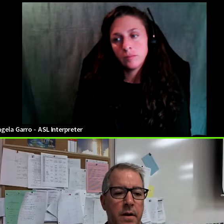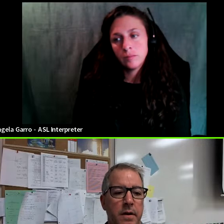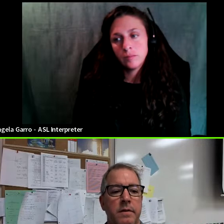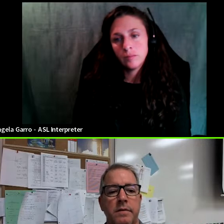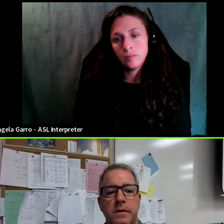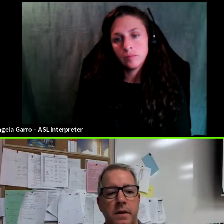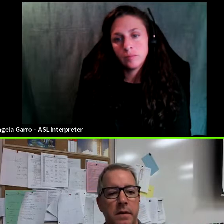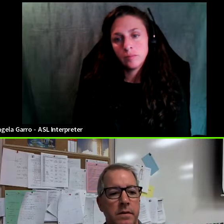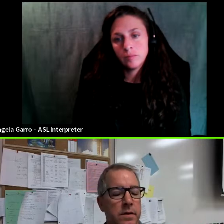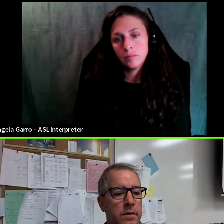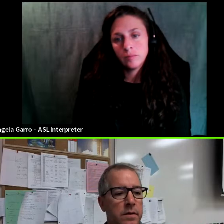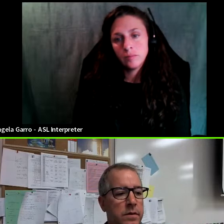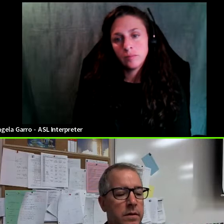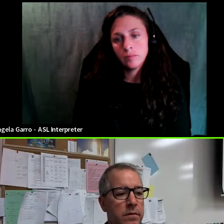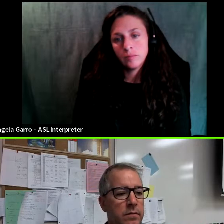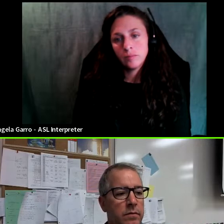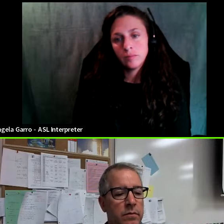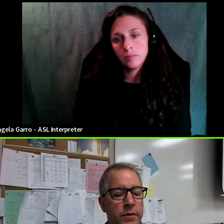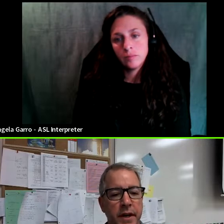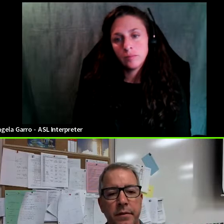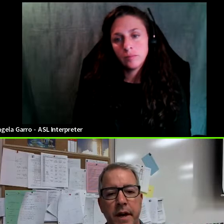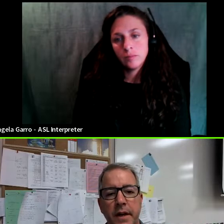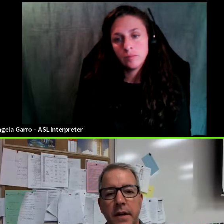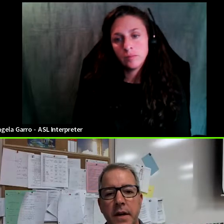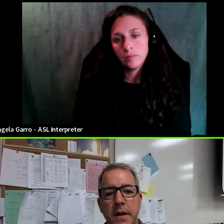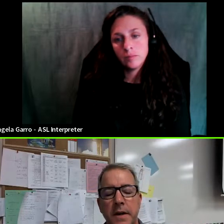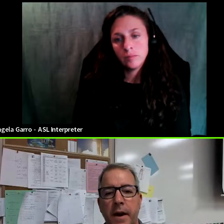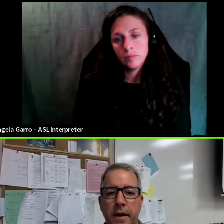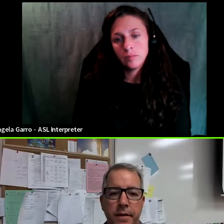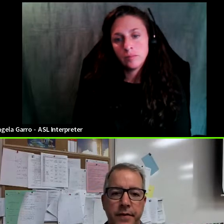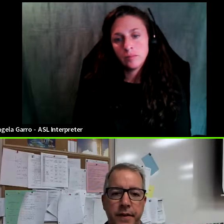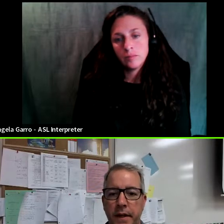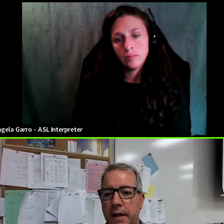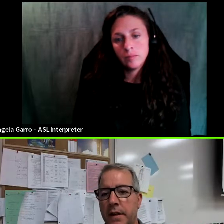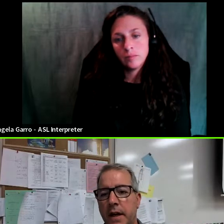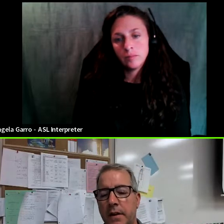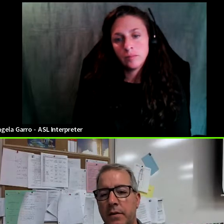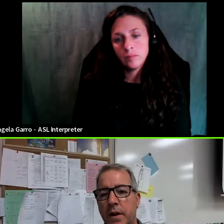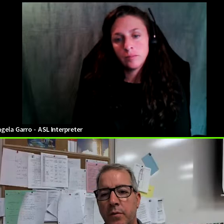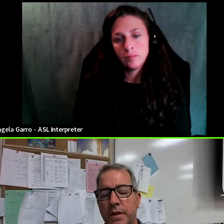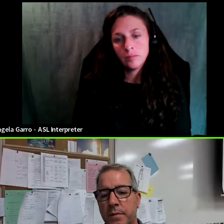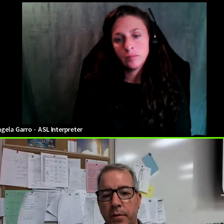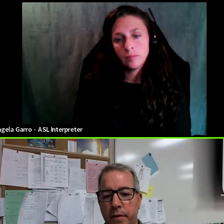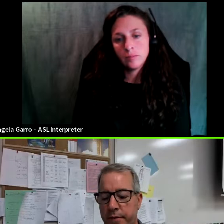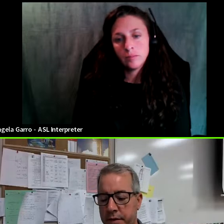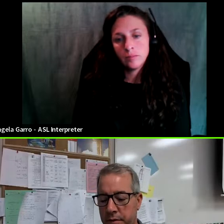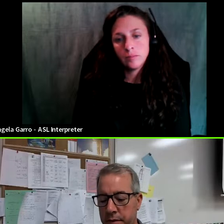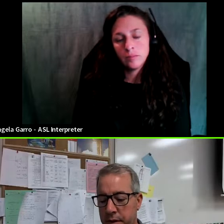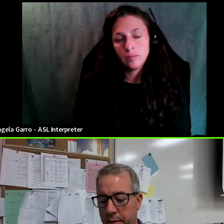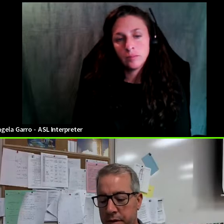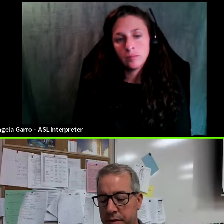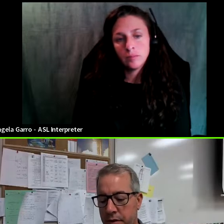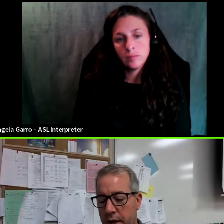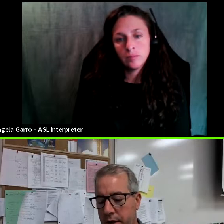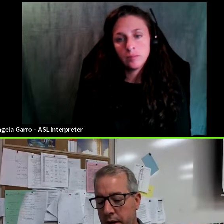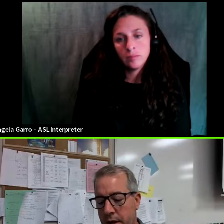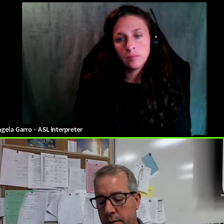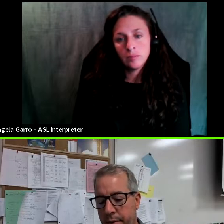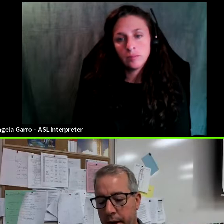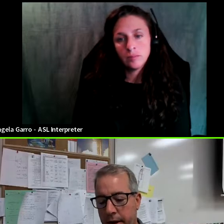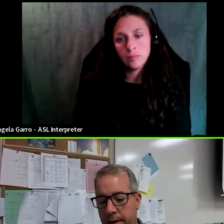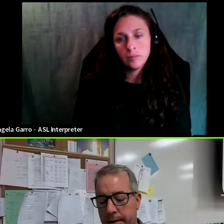of their heart, and to reiterate, how they're feeling and what's important for students. I was